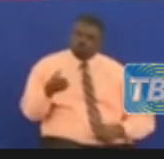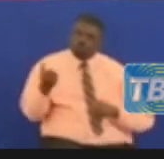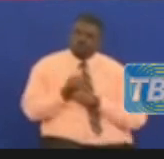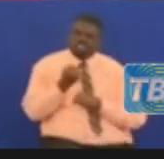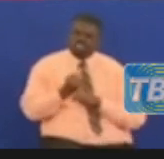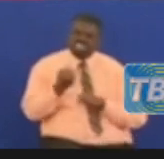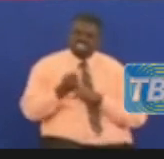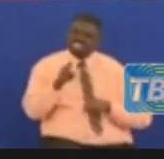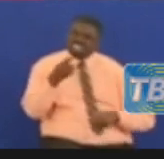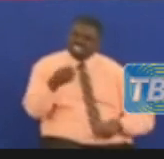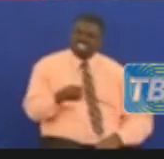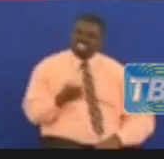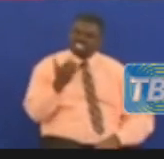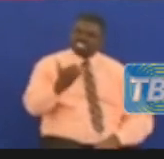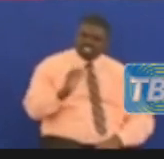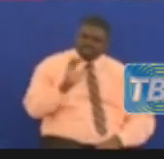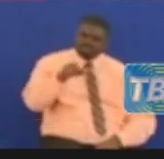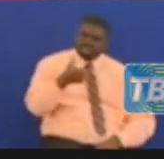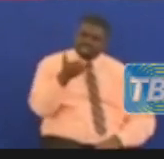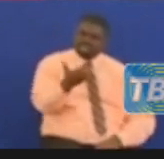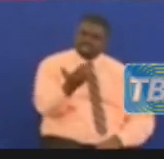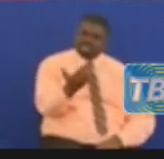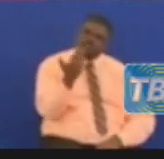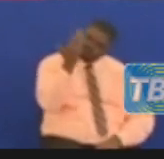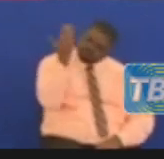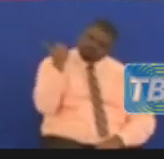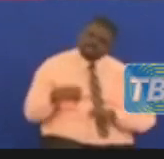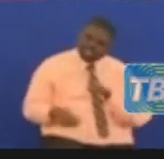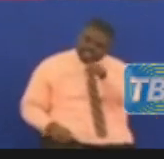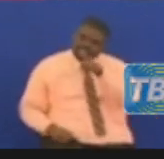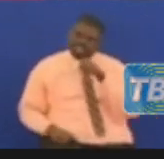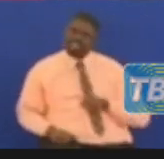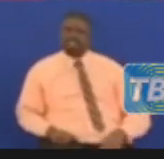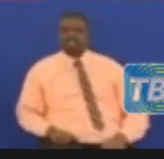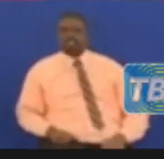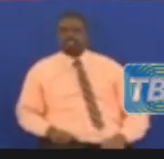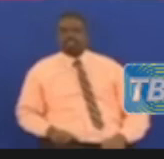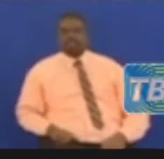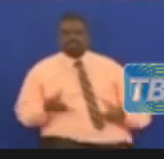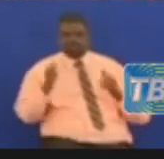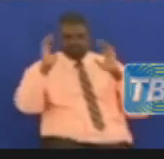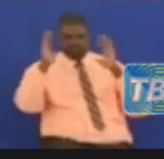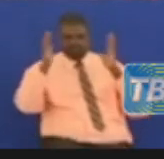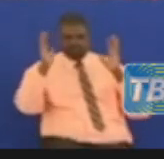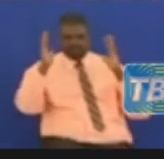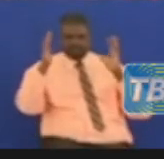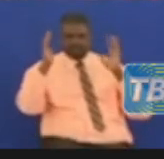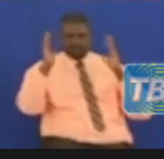do for last 5 years?